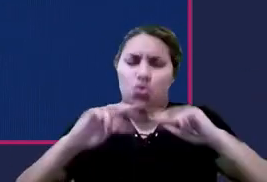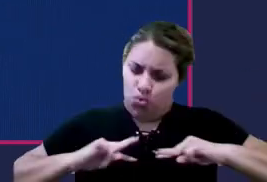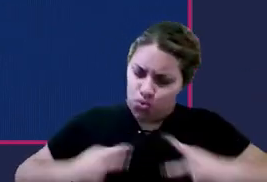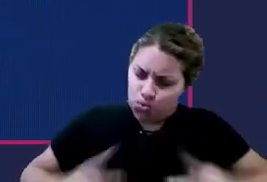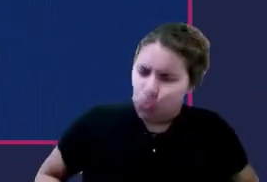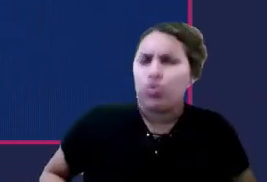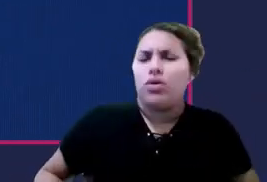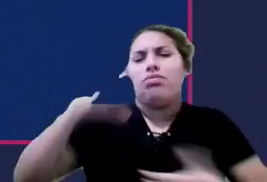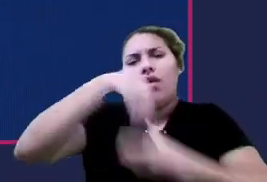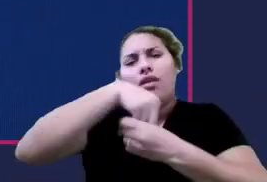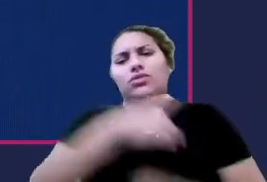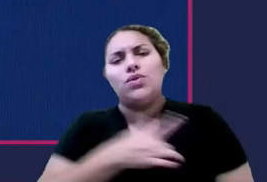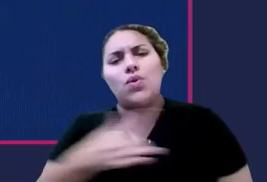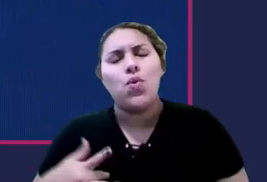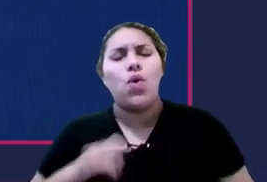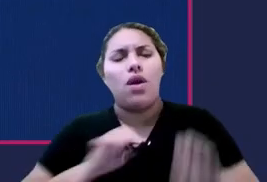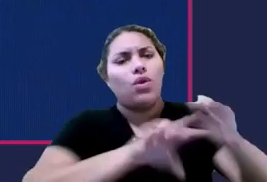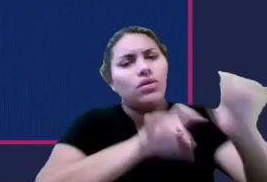and